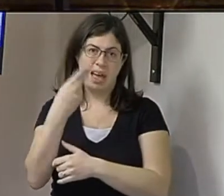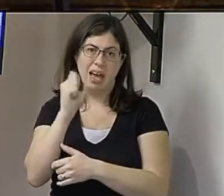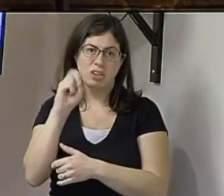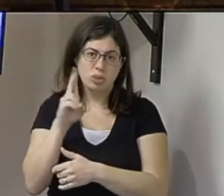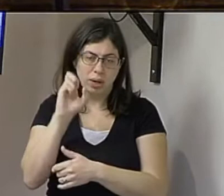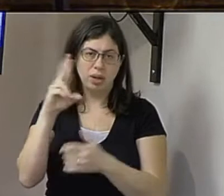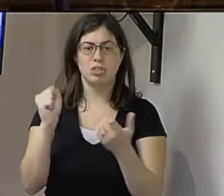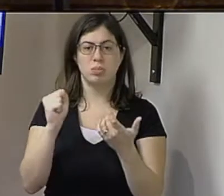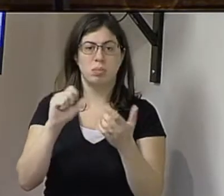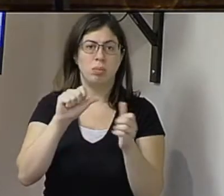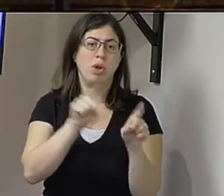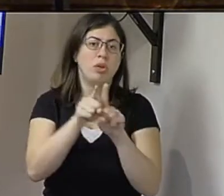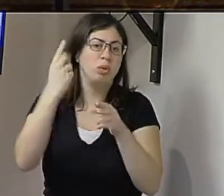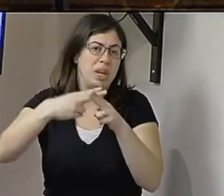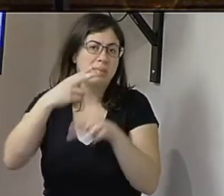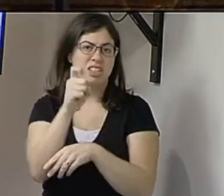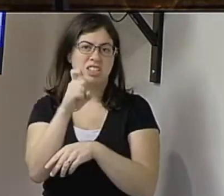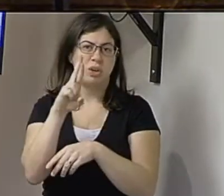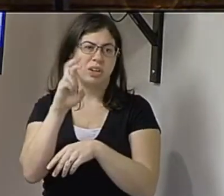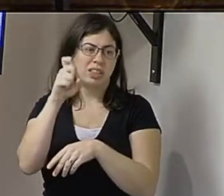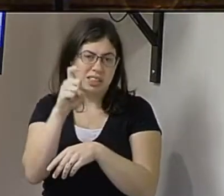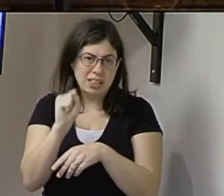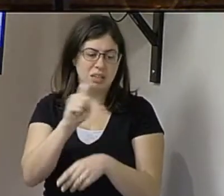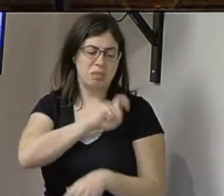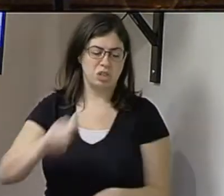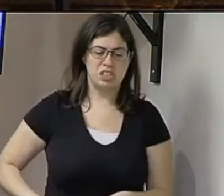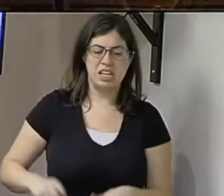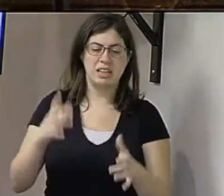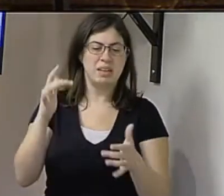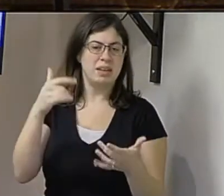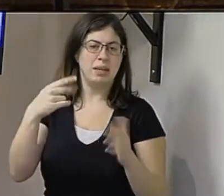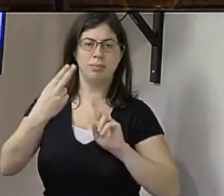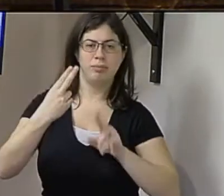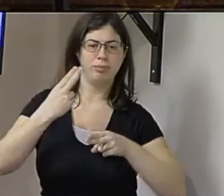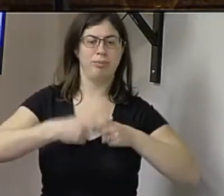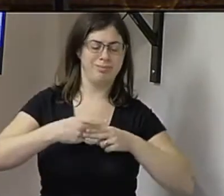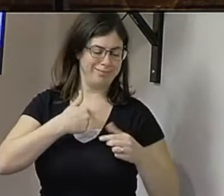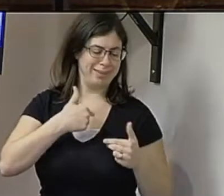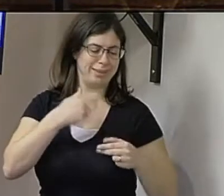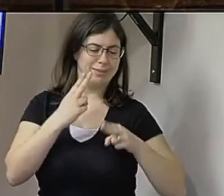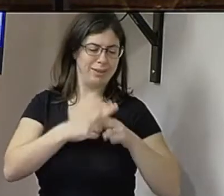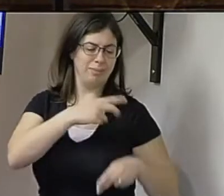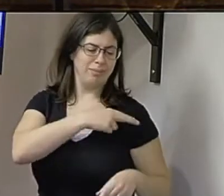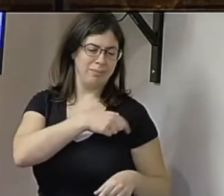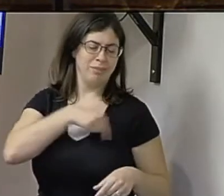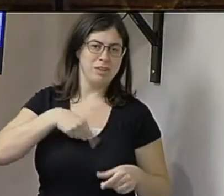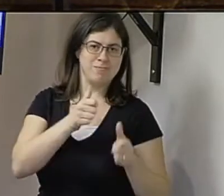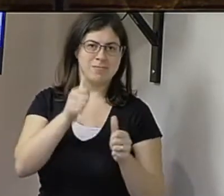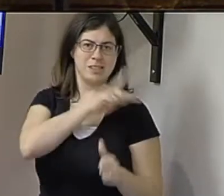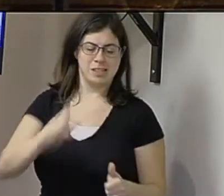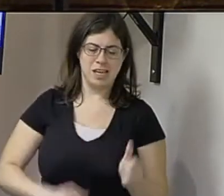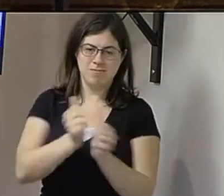Xerxes. Xerxes styled himself the King of Kings. That's how he was known in his day. He was a cruel